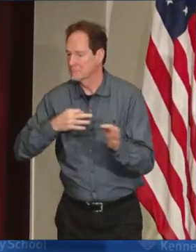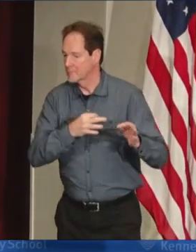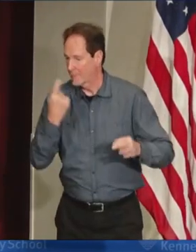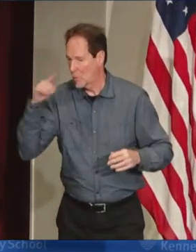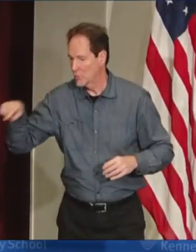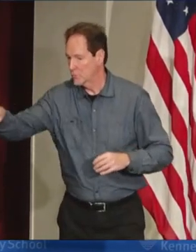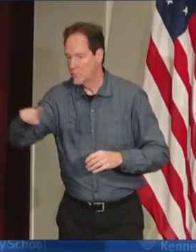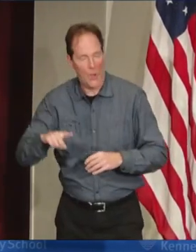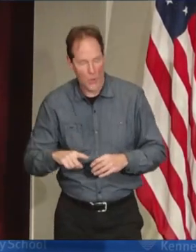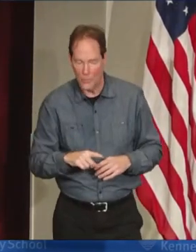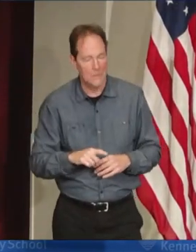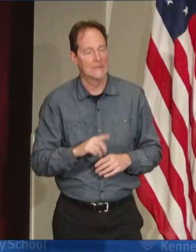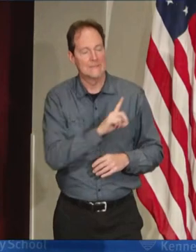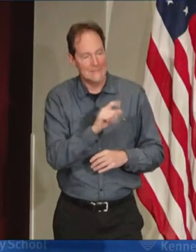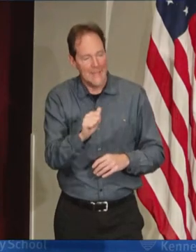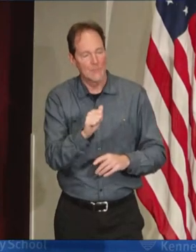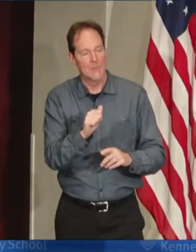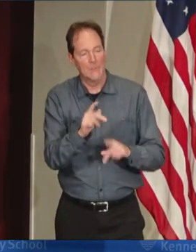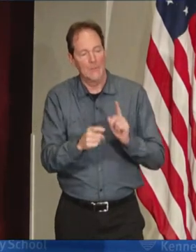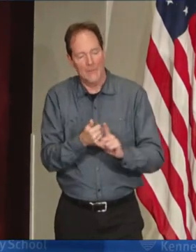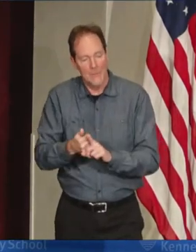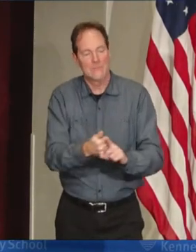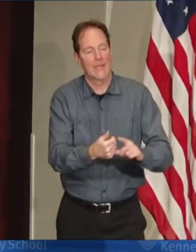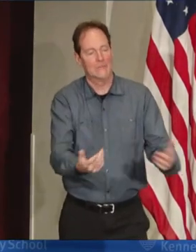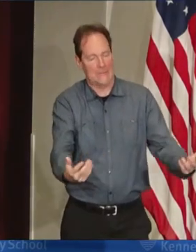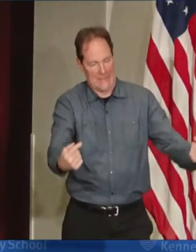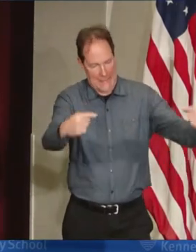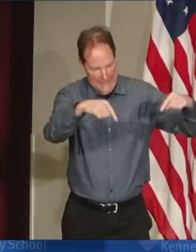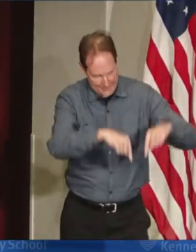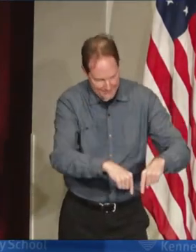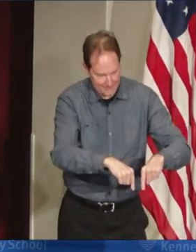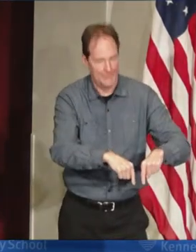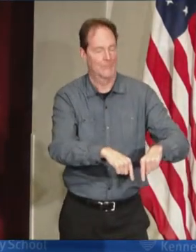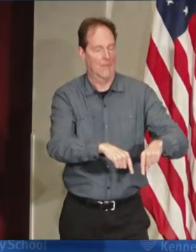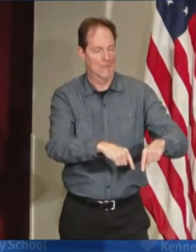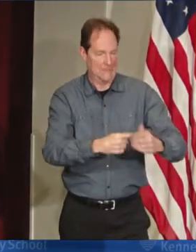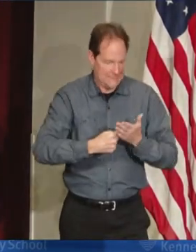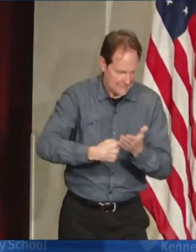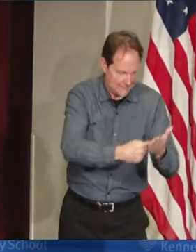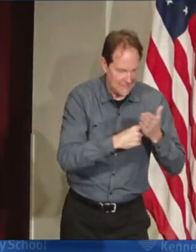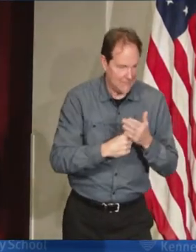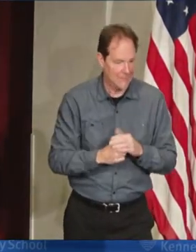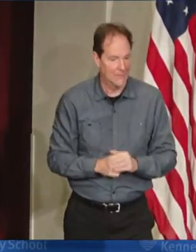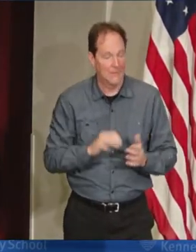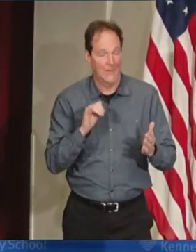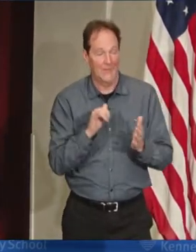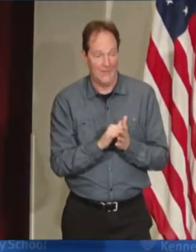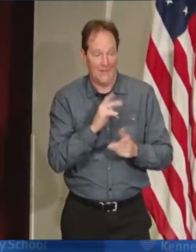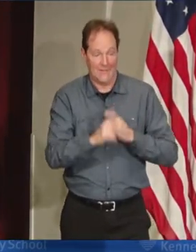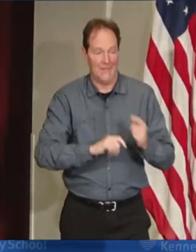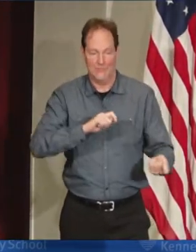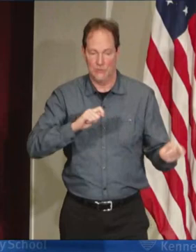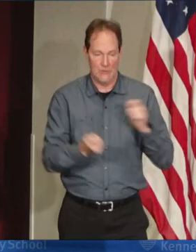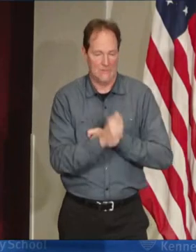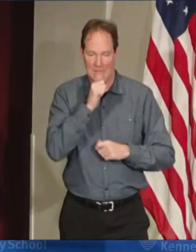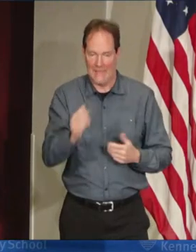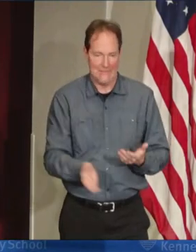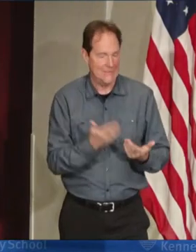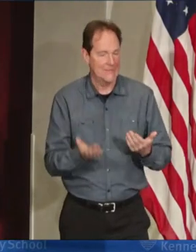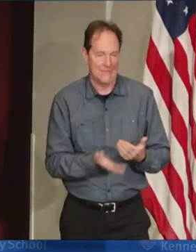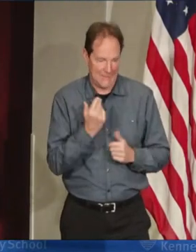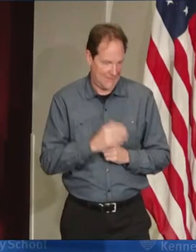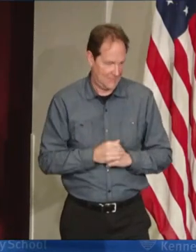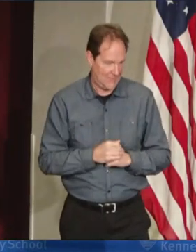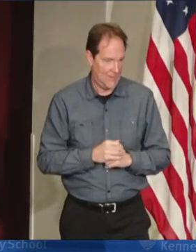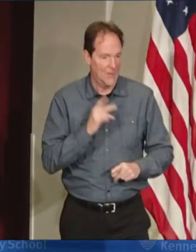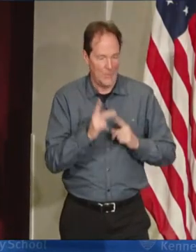coming in to be able to be a part of the discussions. And those changes are not easy. People've got a lot on